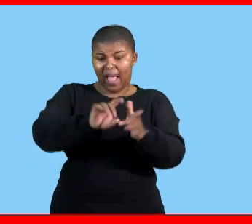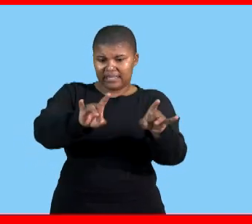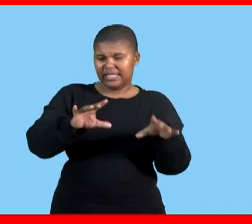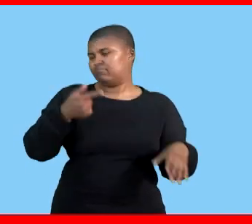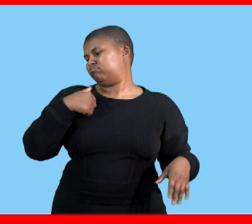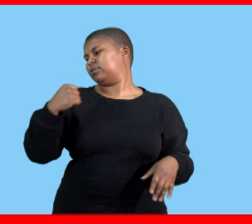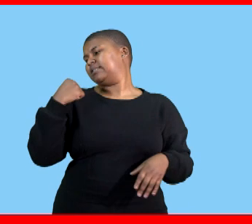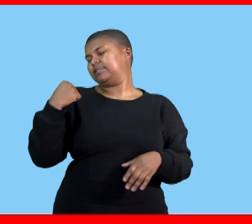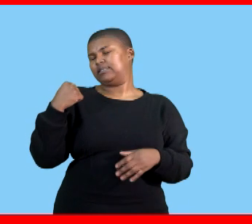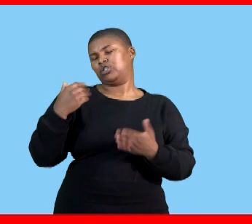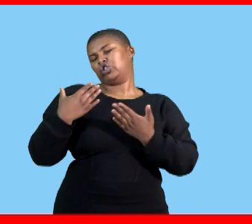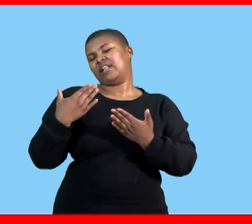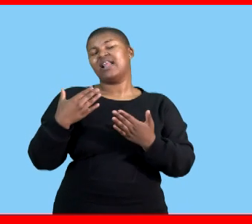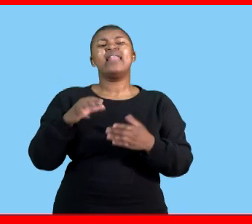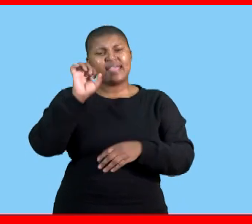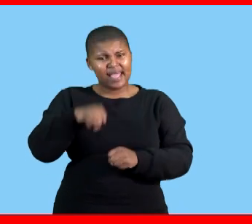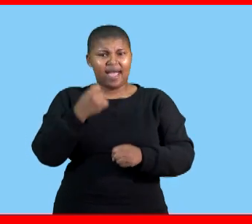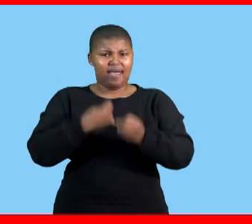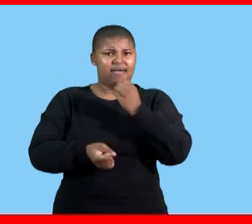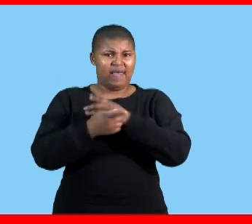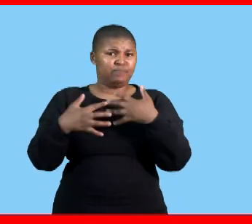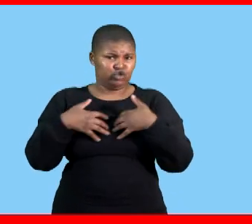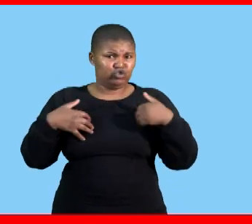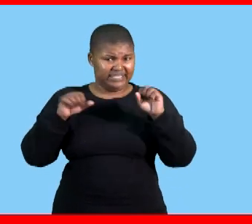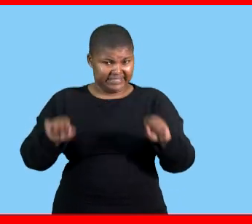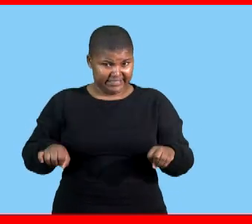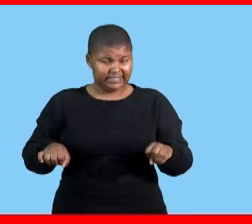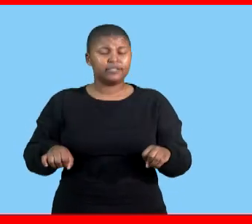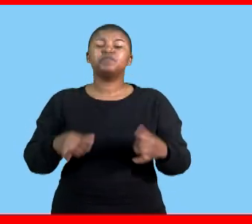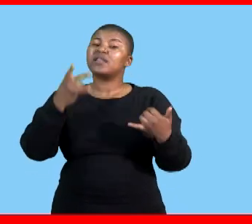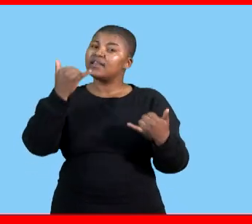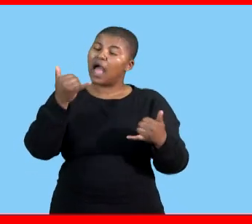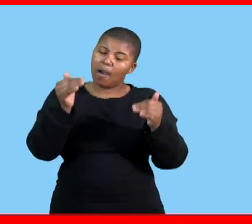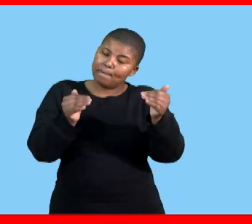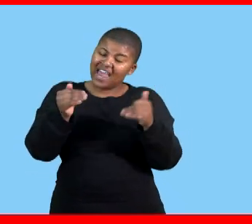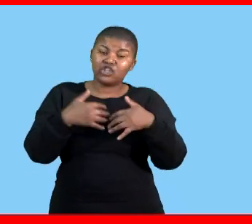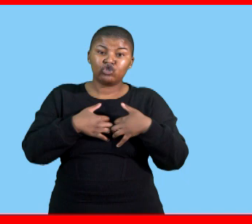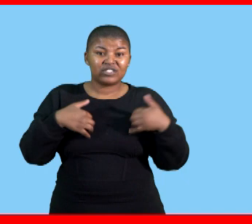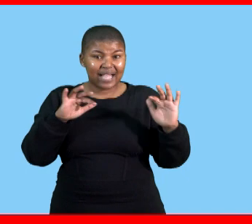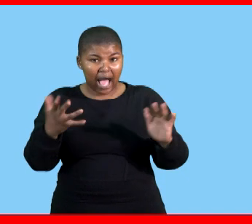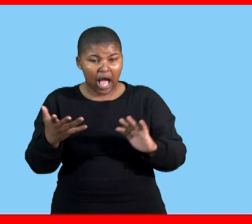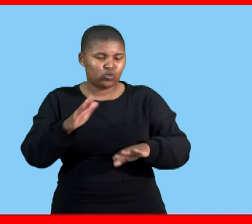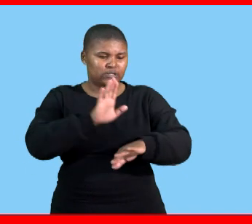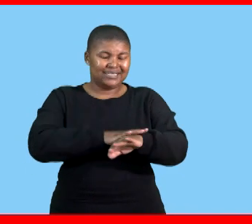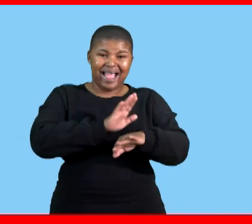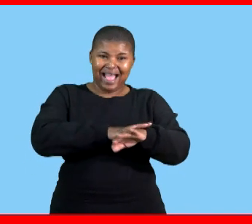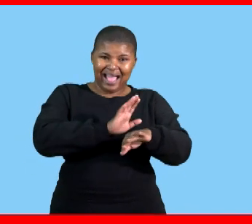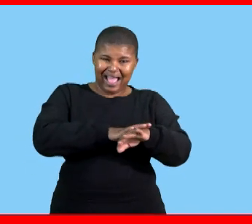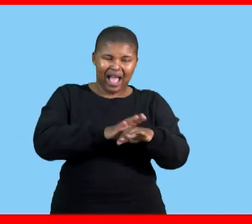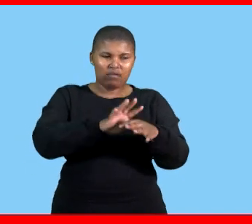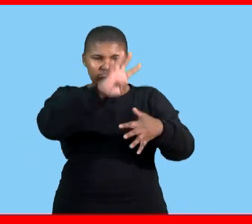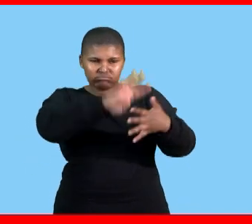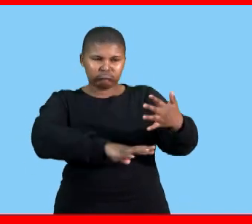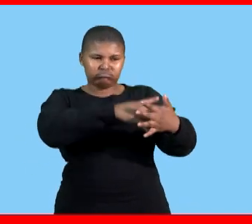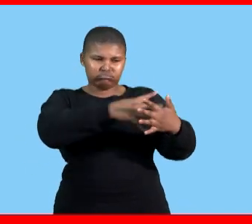a lot of stress. So for you to experience less stress, you must have a good time management. Then where